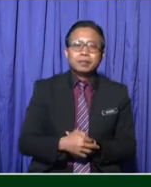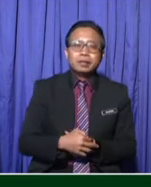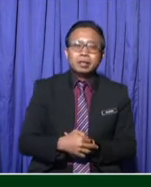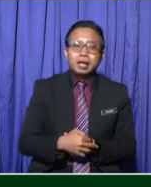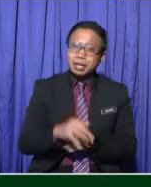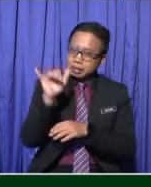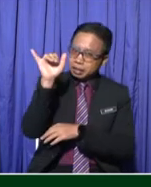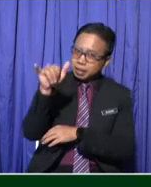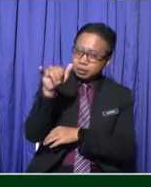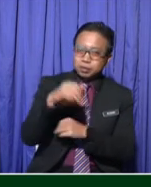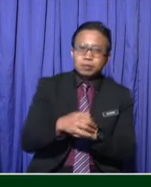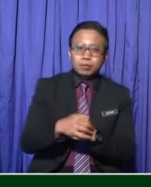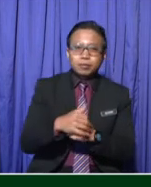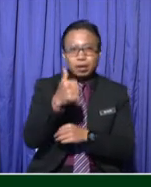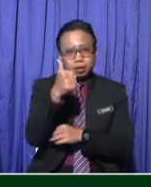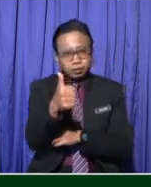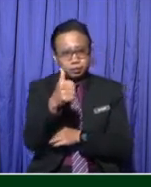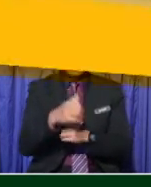Yes? Very good.